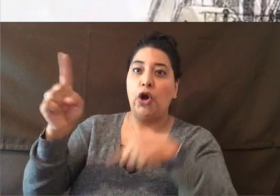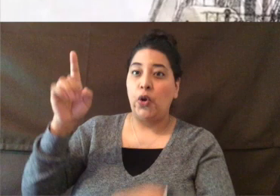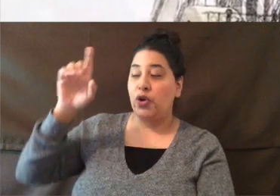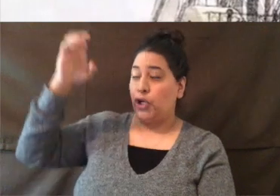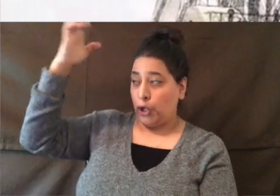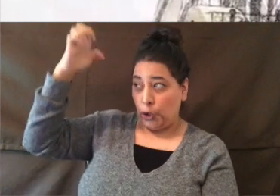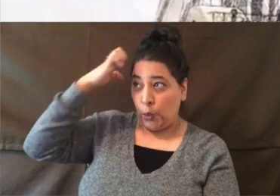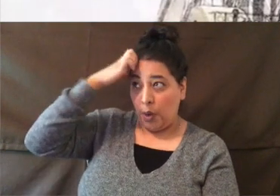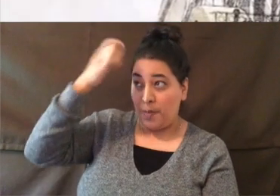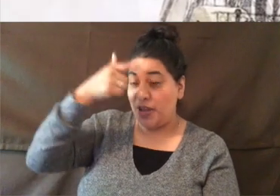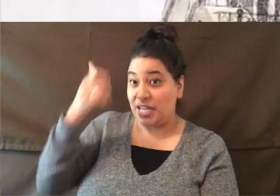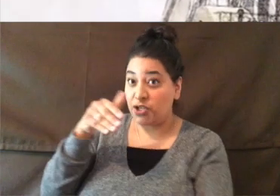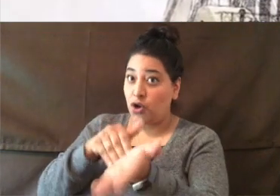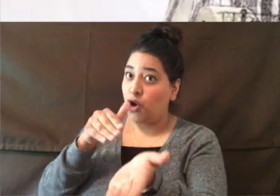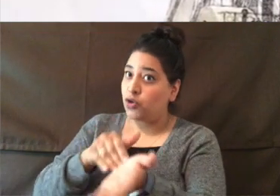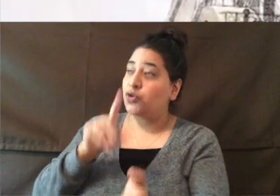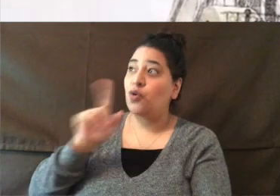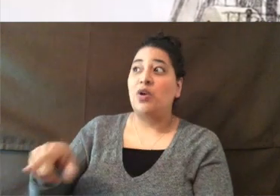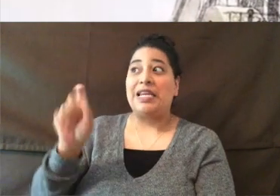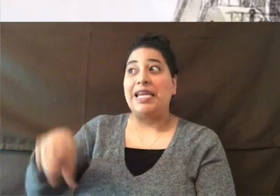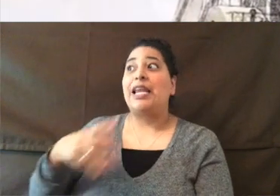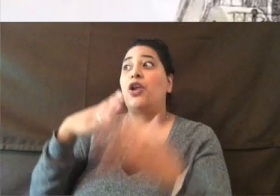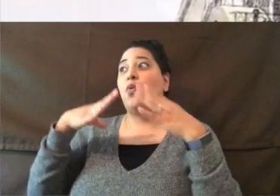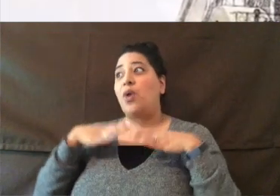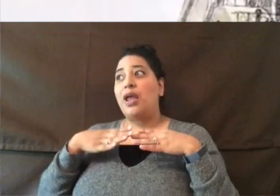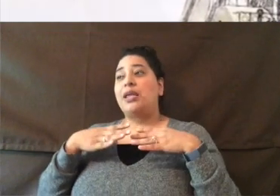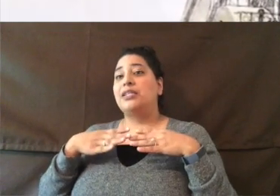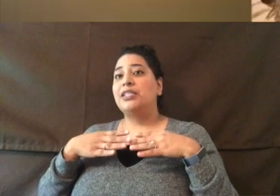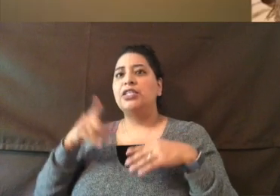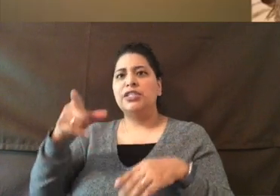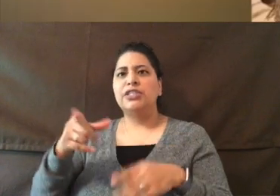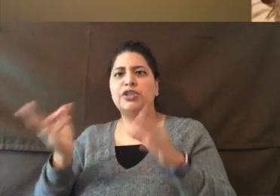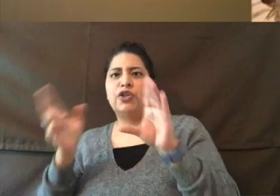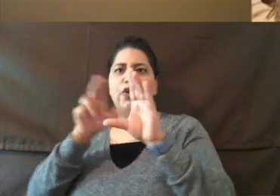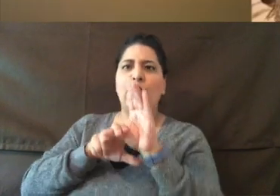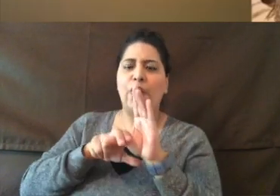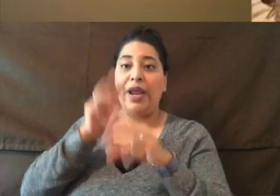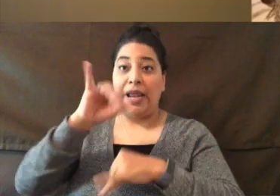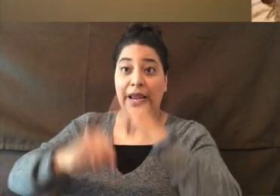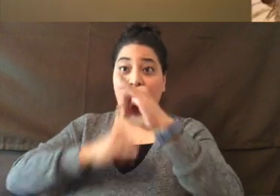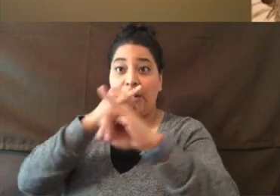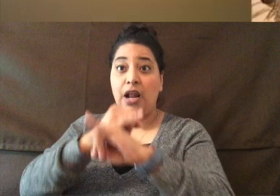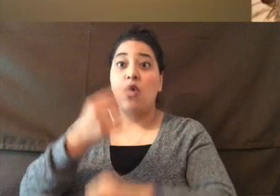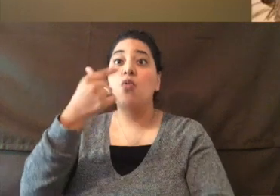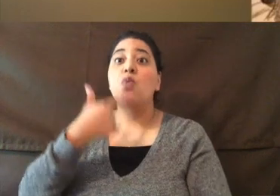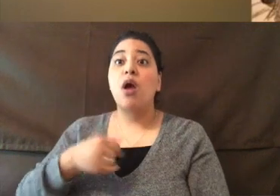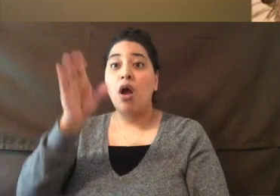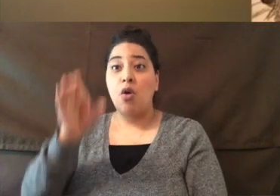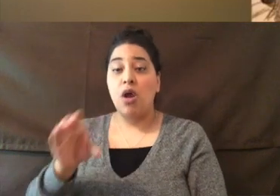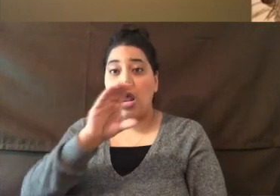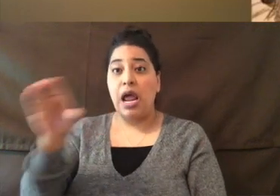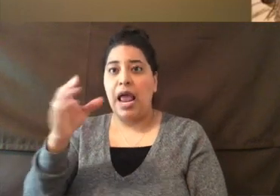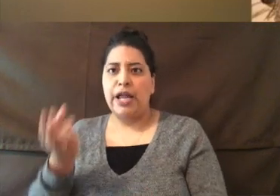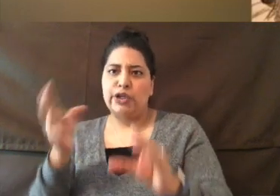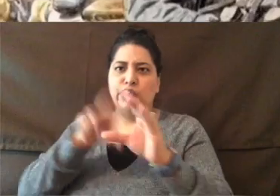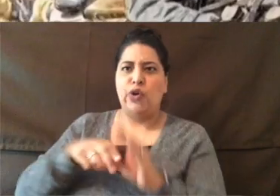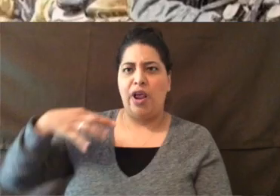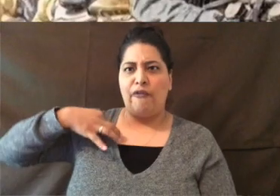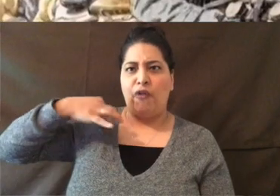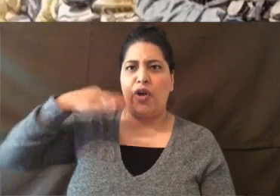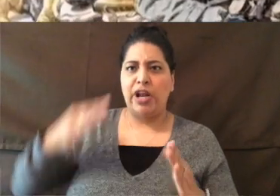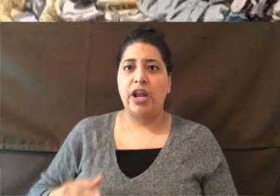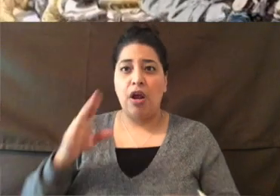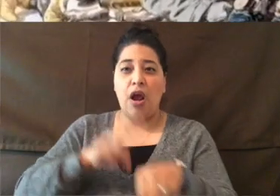to Europe on her doctor's orders to rest. This didn't last long. While there, she met members of the International Red Cross and joined